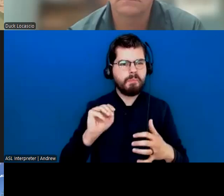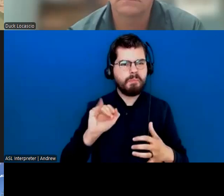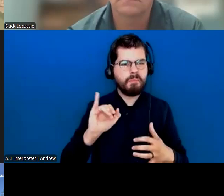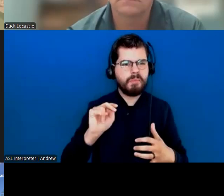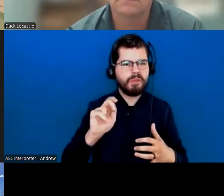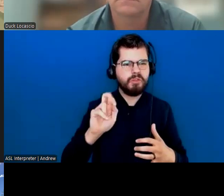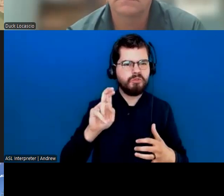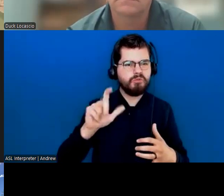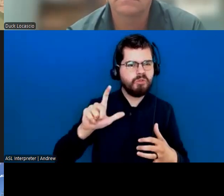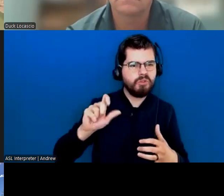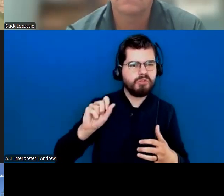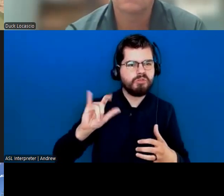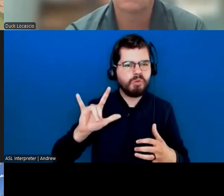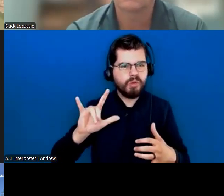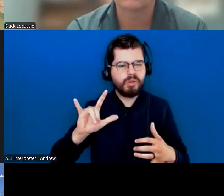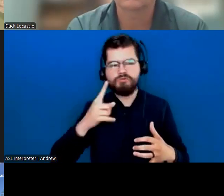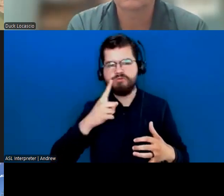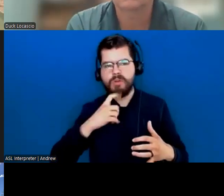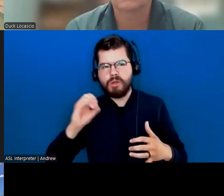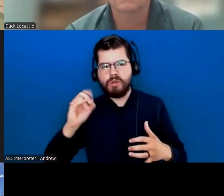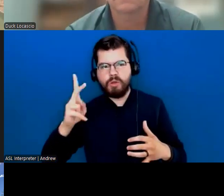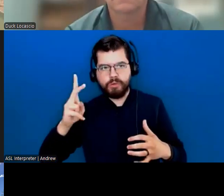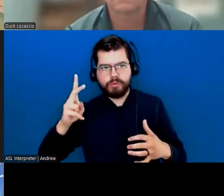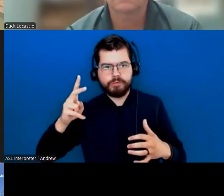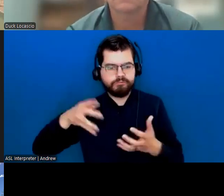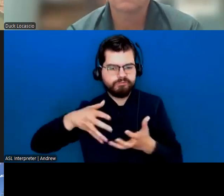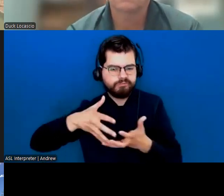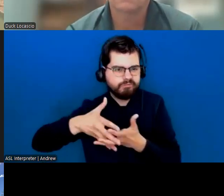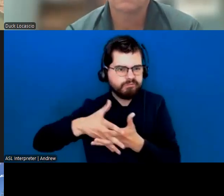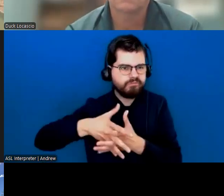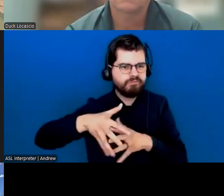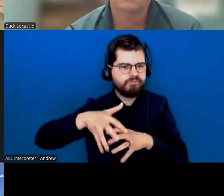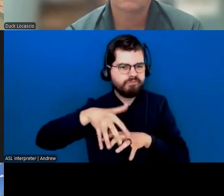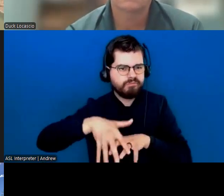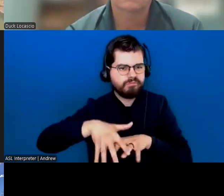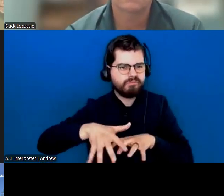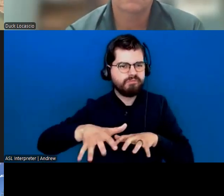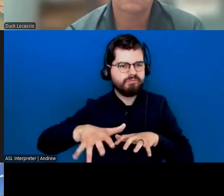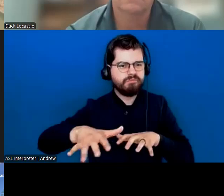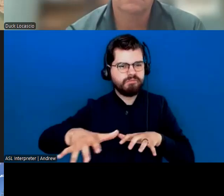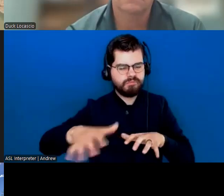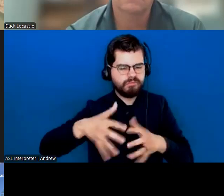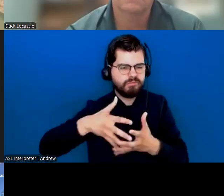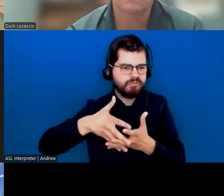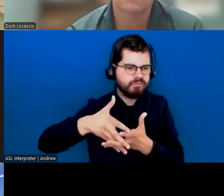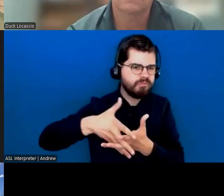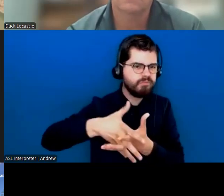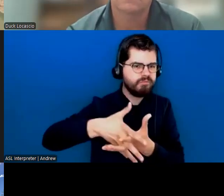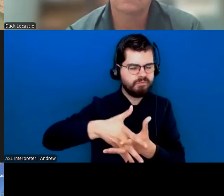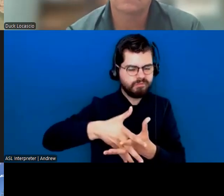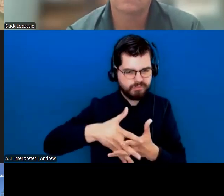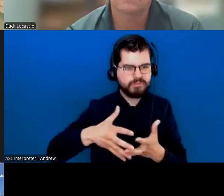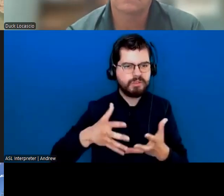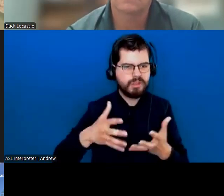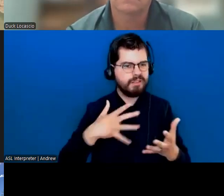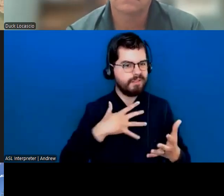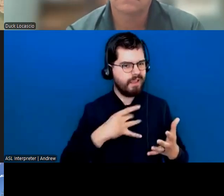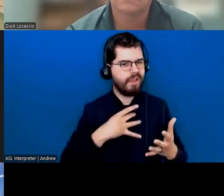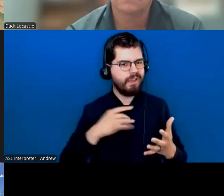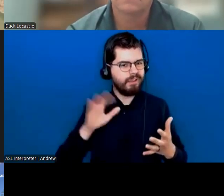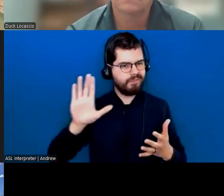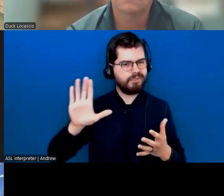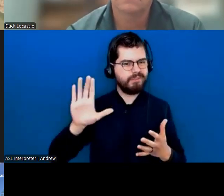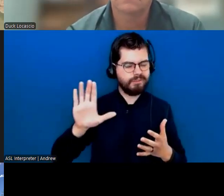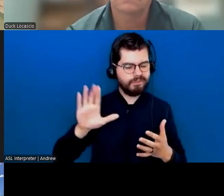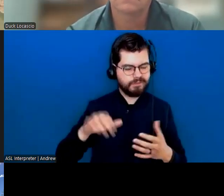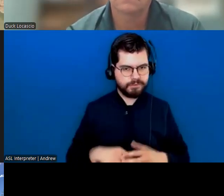It likes a little more site activity, and that you can be too careful to the point